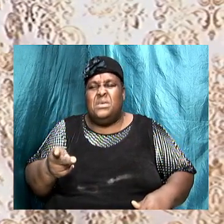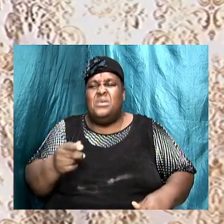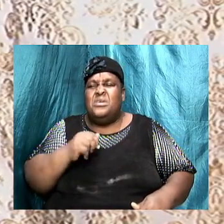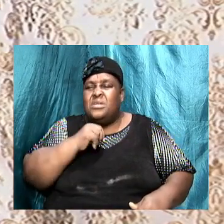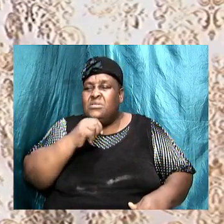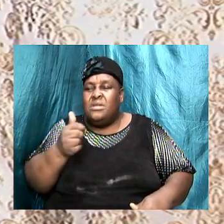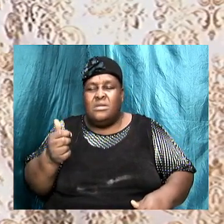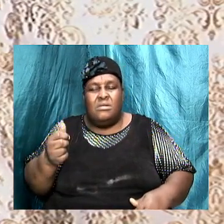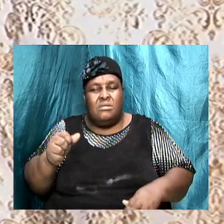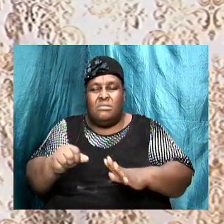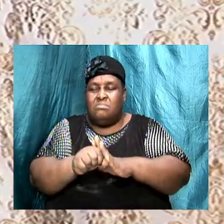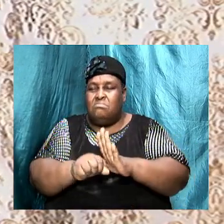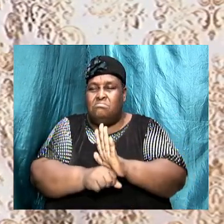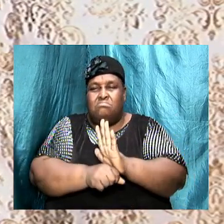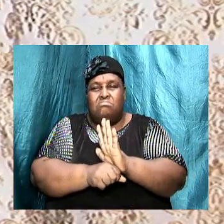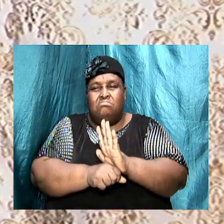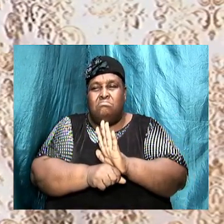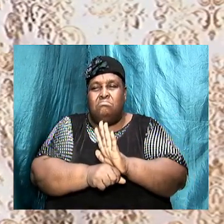scriptural.